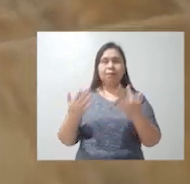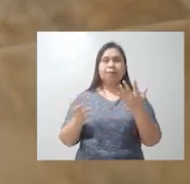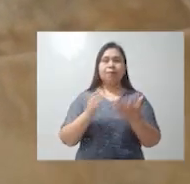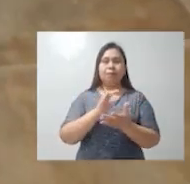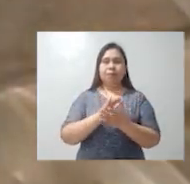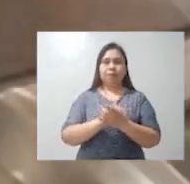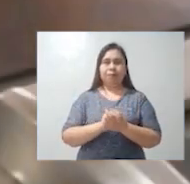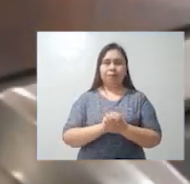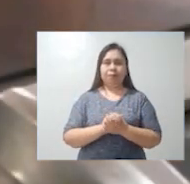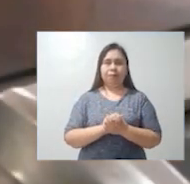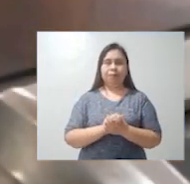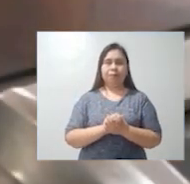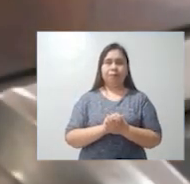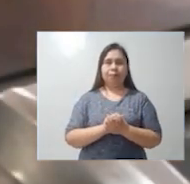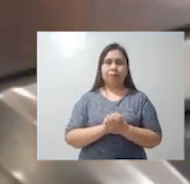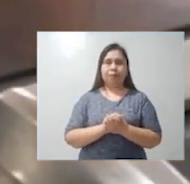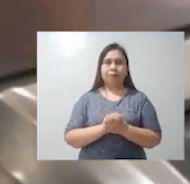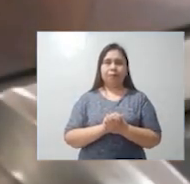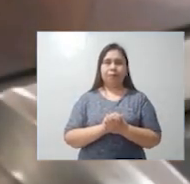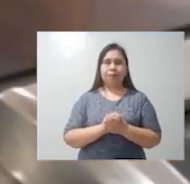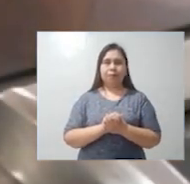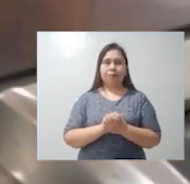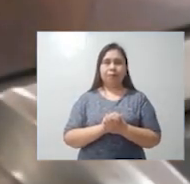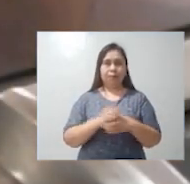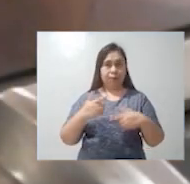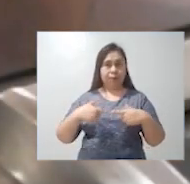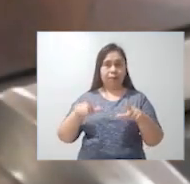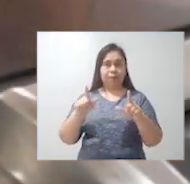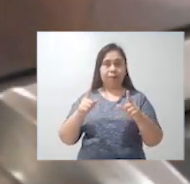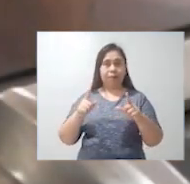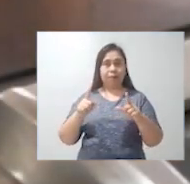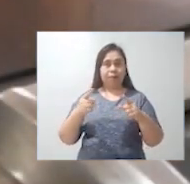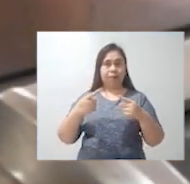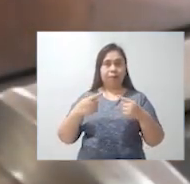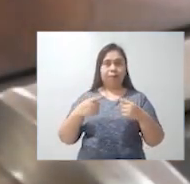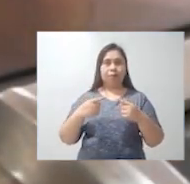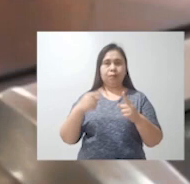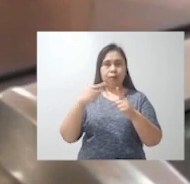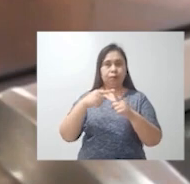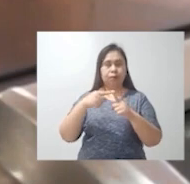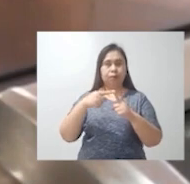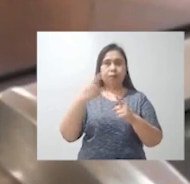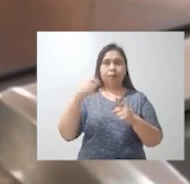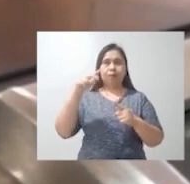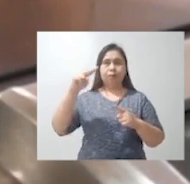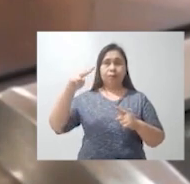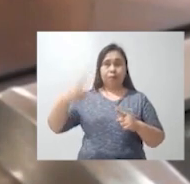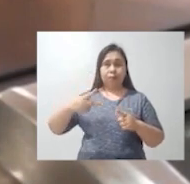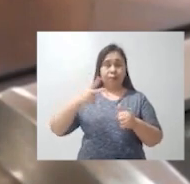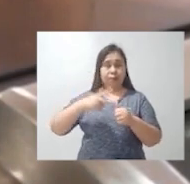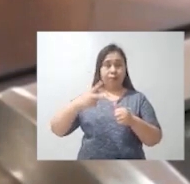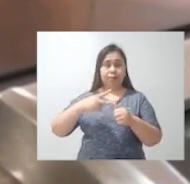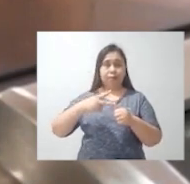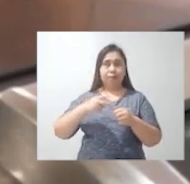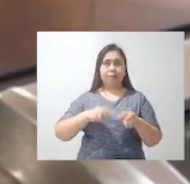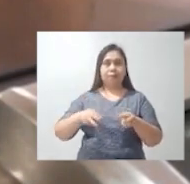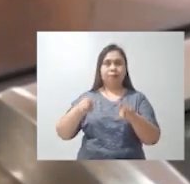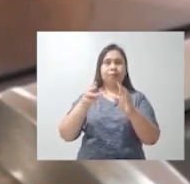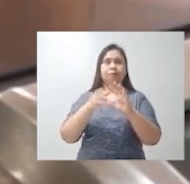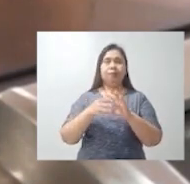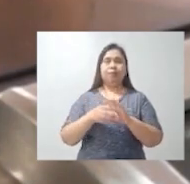faster with greater energy. Let us now move to the second mode of heat transfer, which